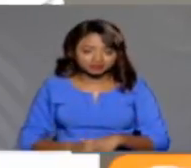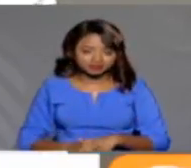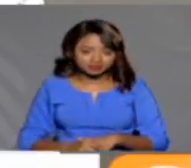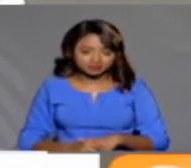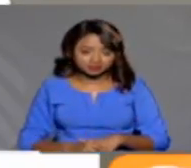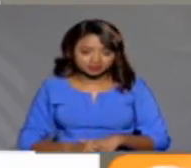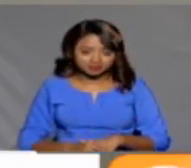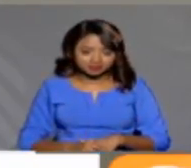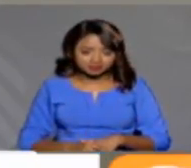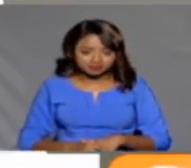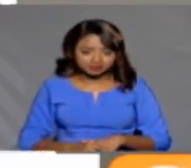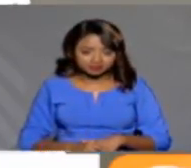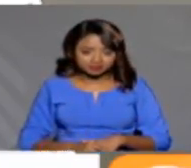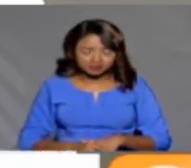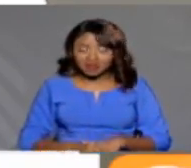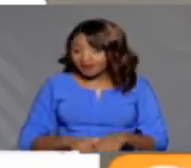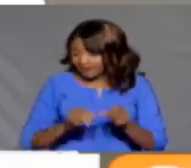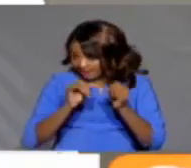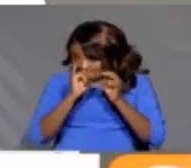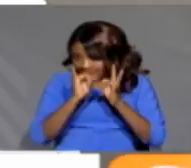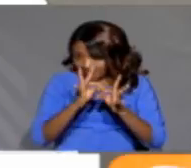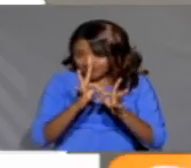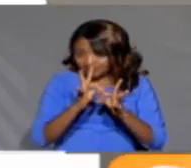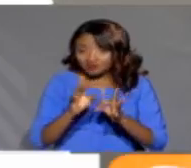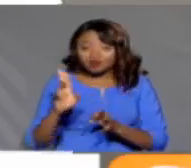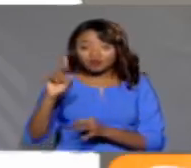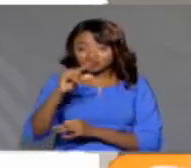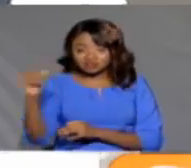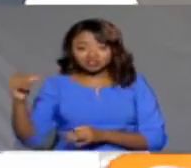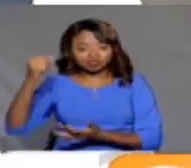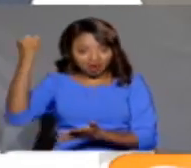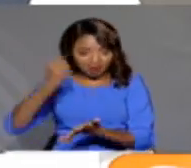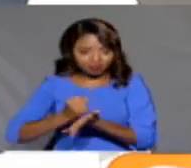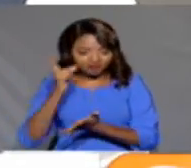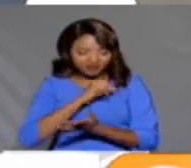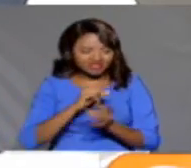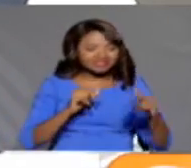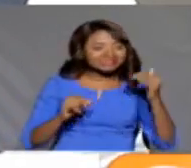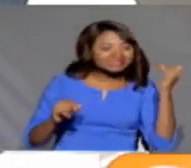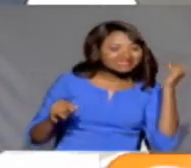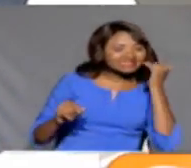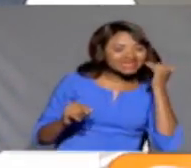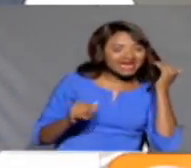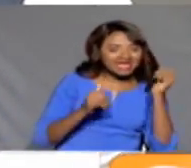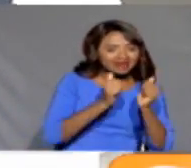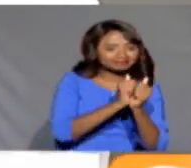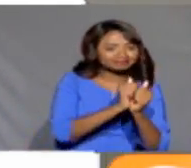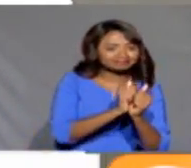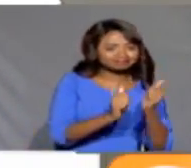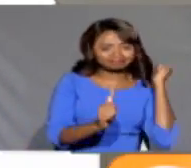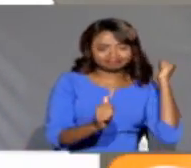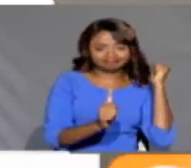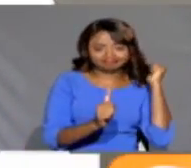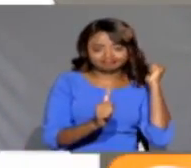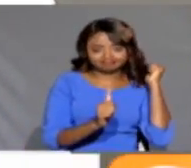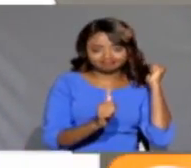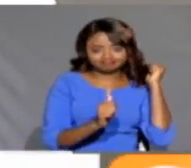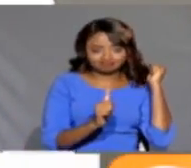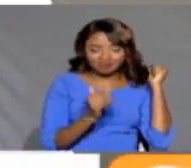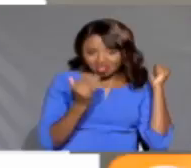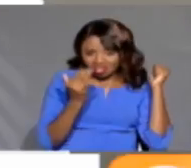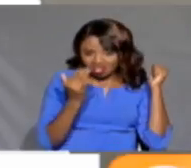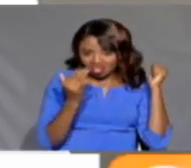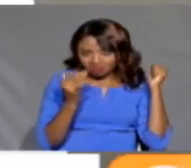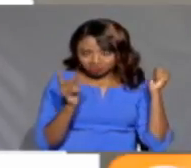if Uasin Gishu passes it, then Siaya would reject it. Because then